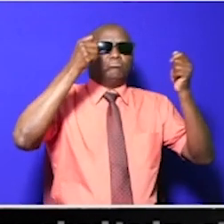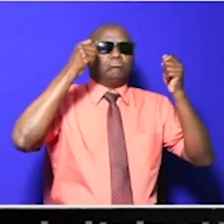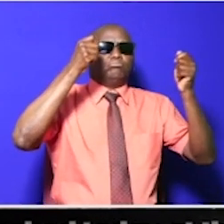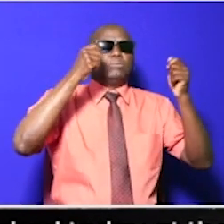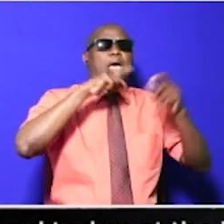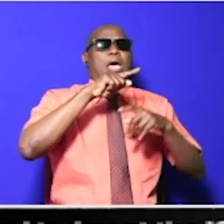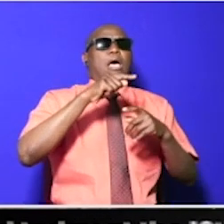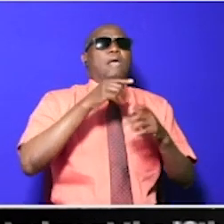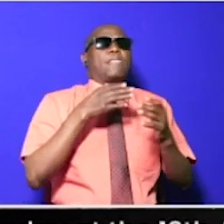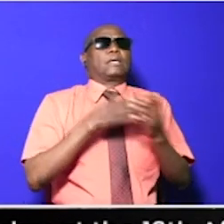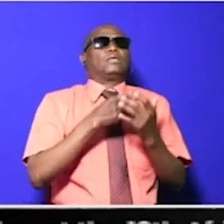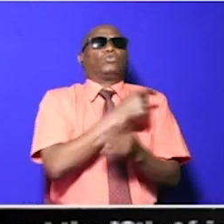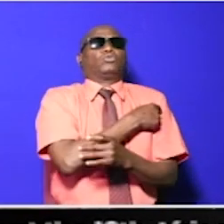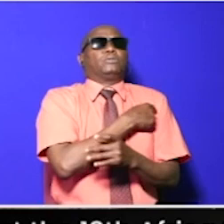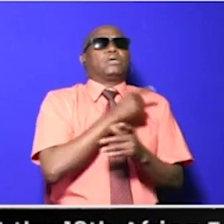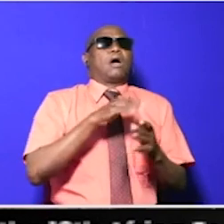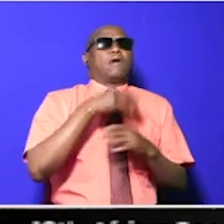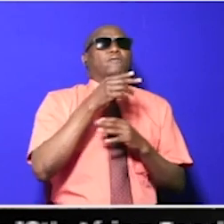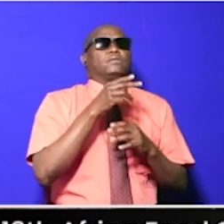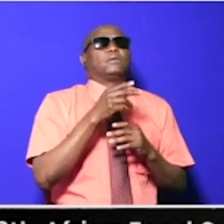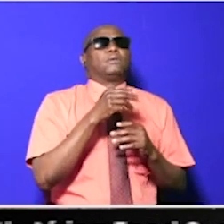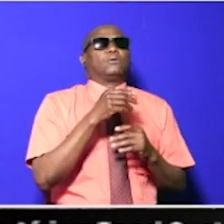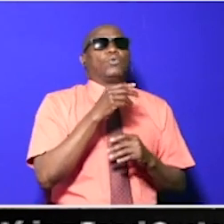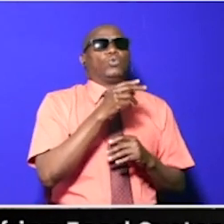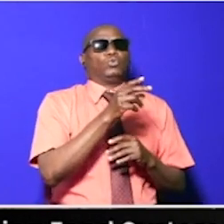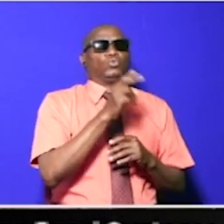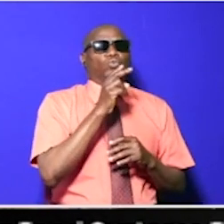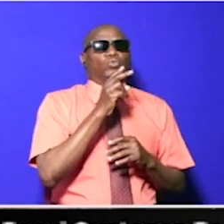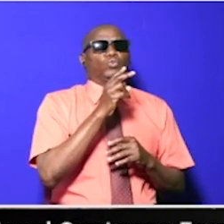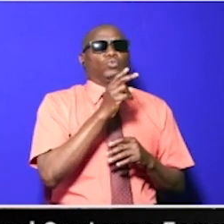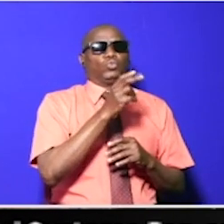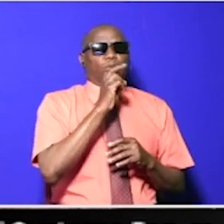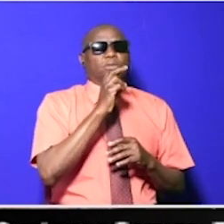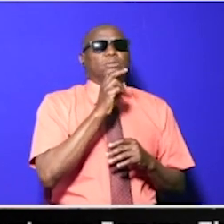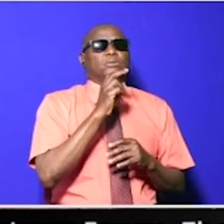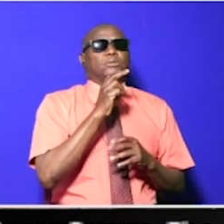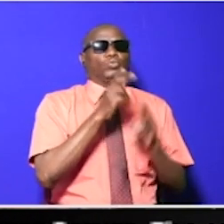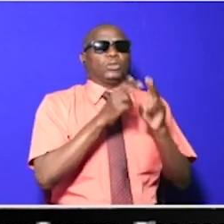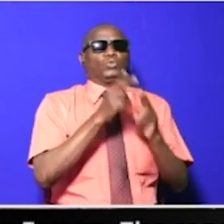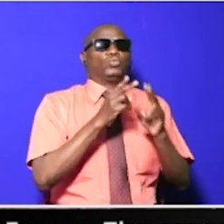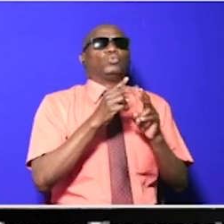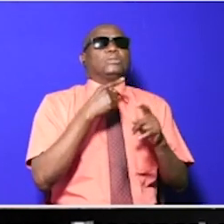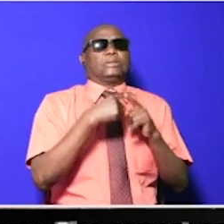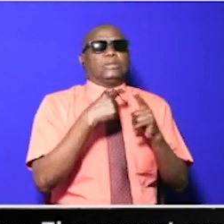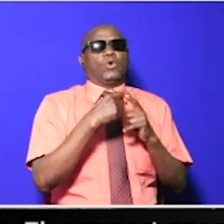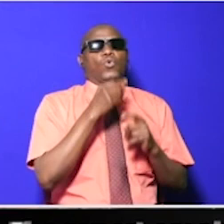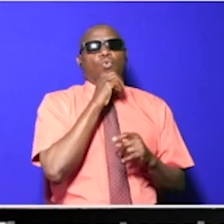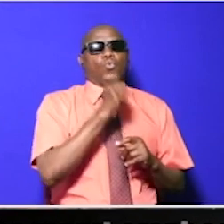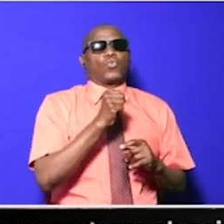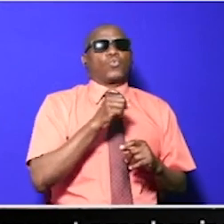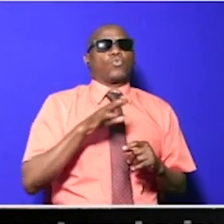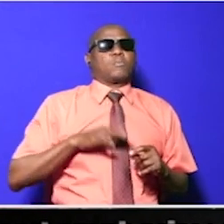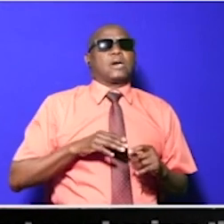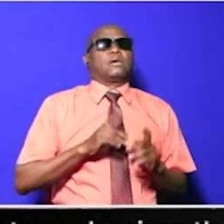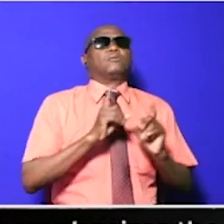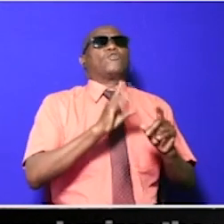Hospital after a 22-year-old woman died hours after giving birth. The residents have decried